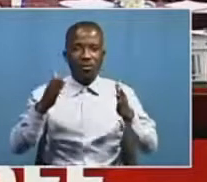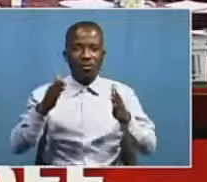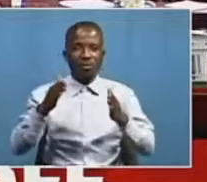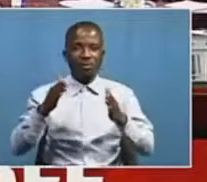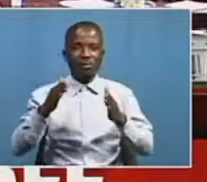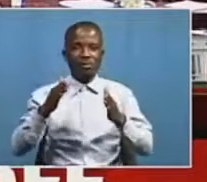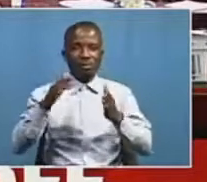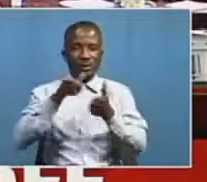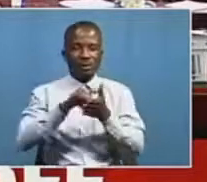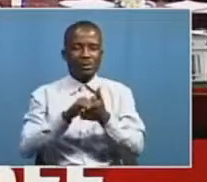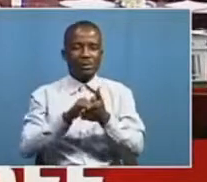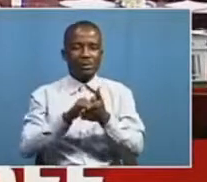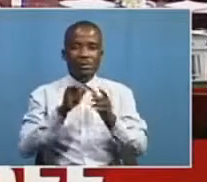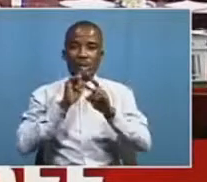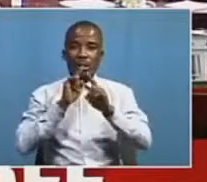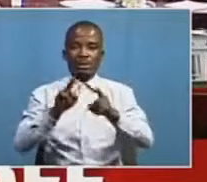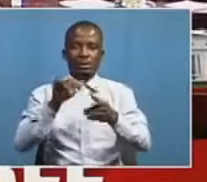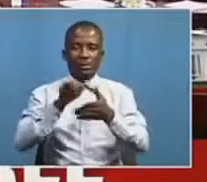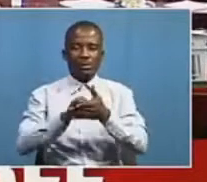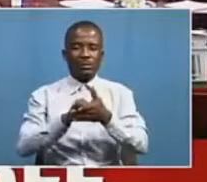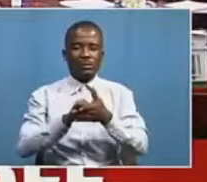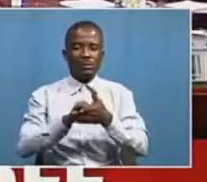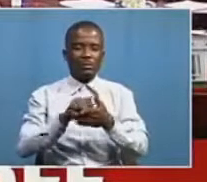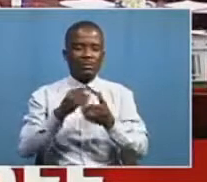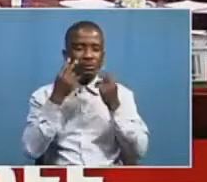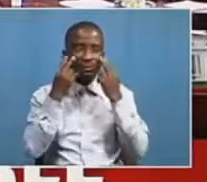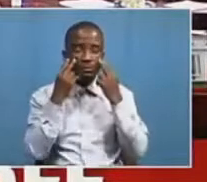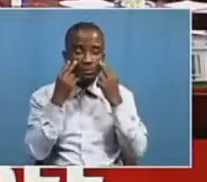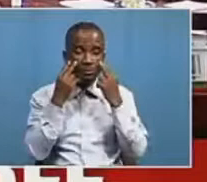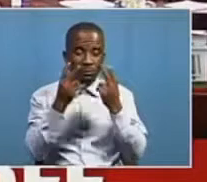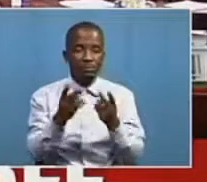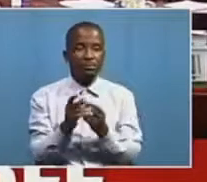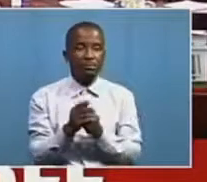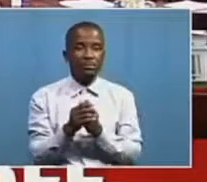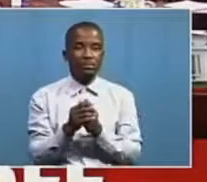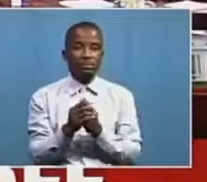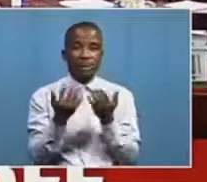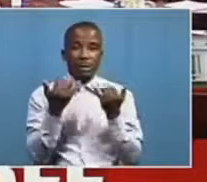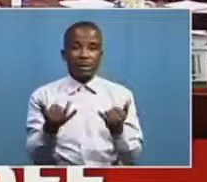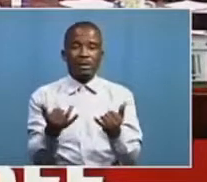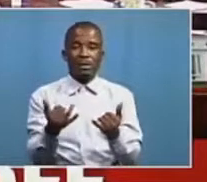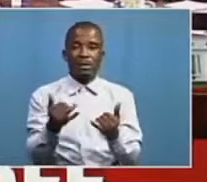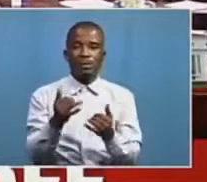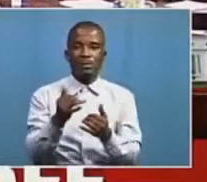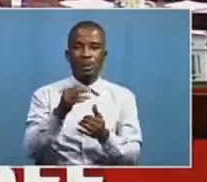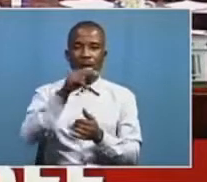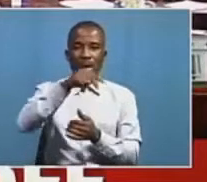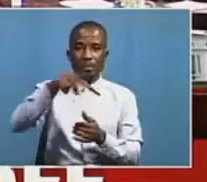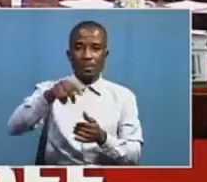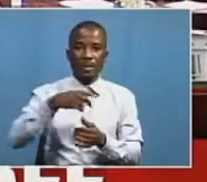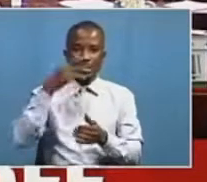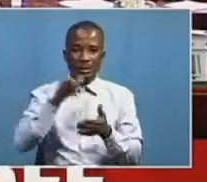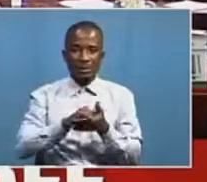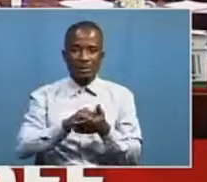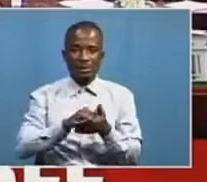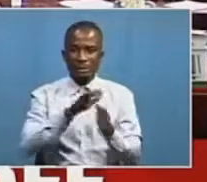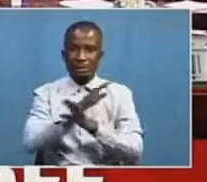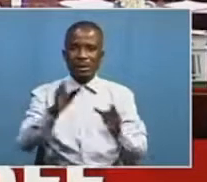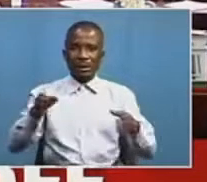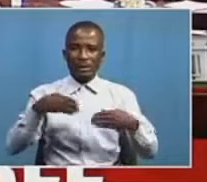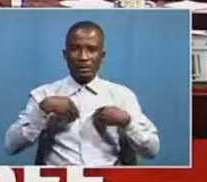of this amended answer to the petition, says as follows. Quote, second respondent does not